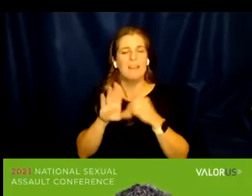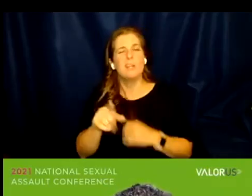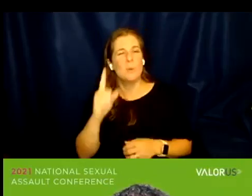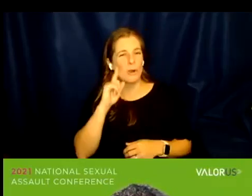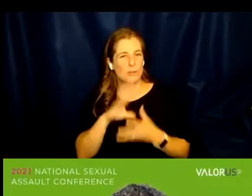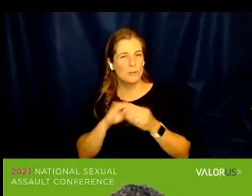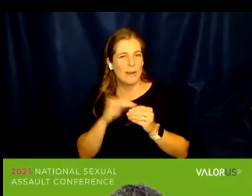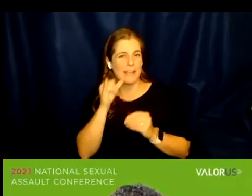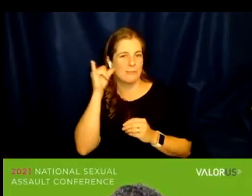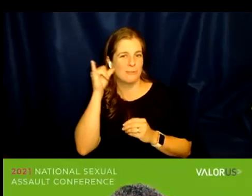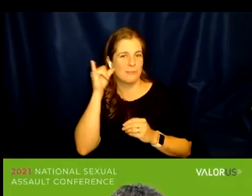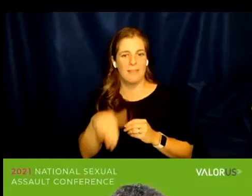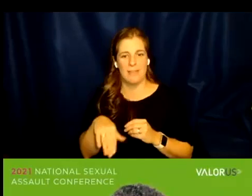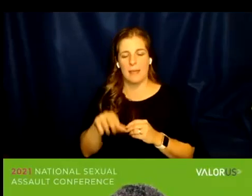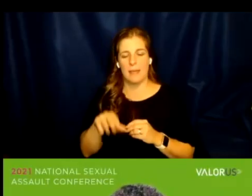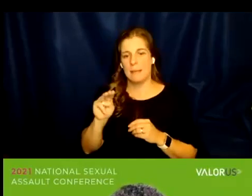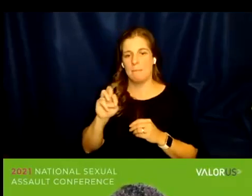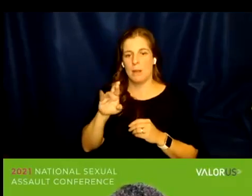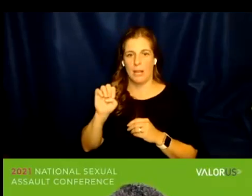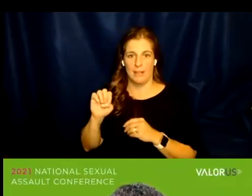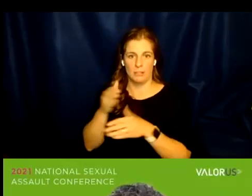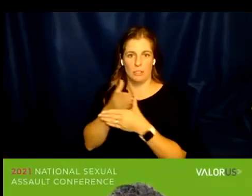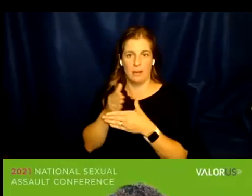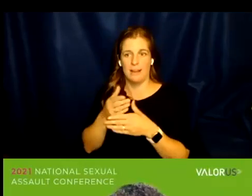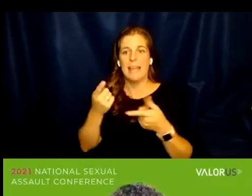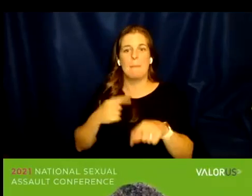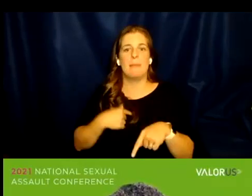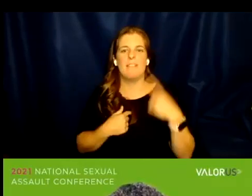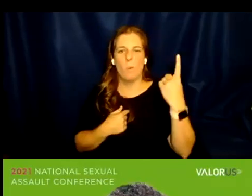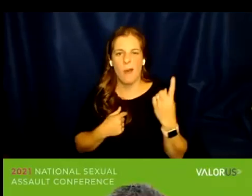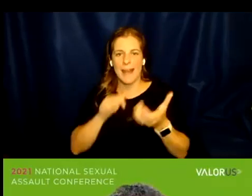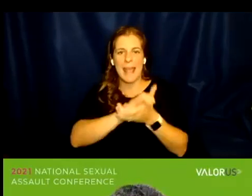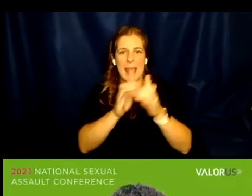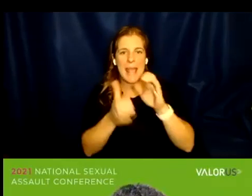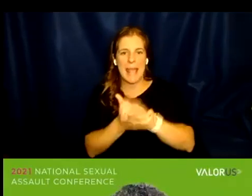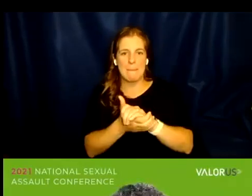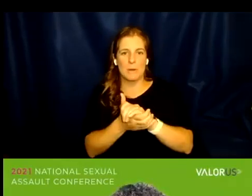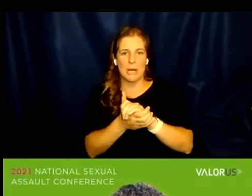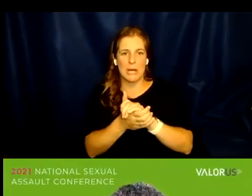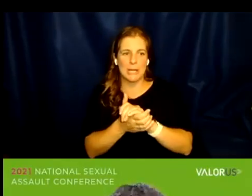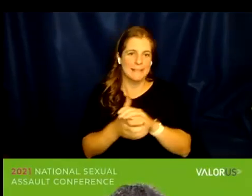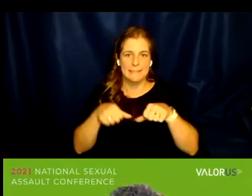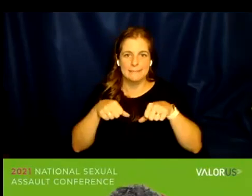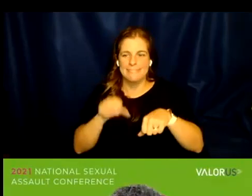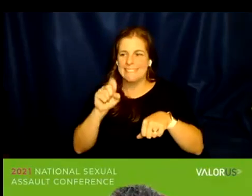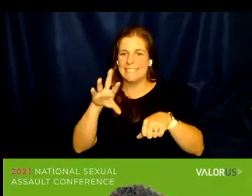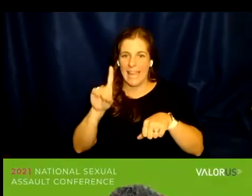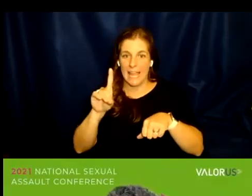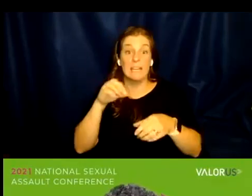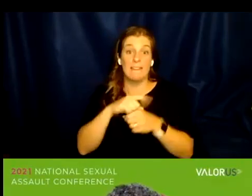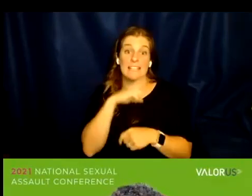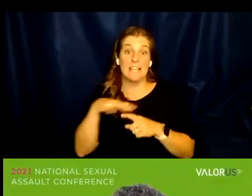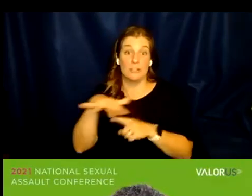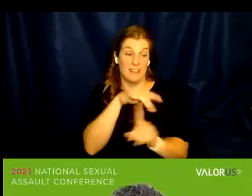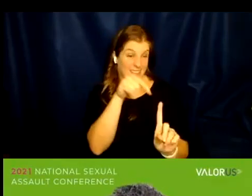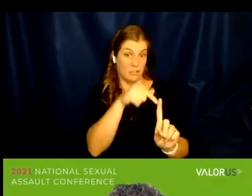that Mariam shared about the fact that there's one hamburger stand in the middle of the desert, which is the current system, and that 80% of